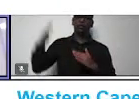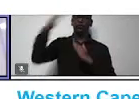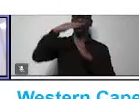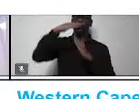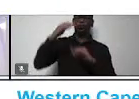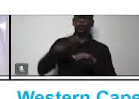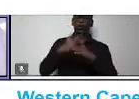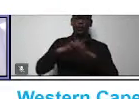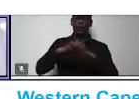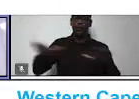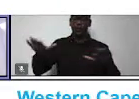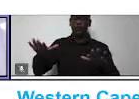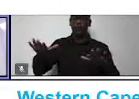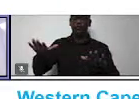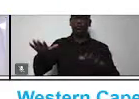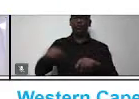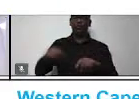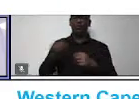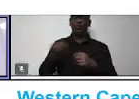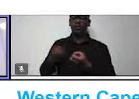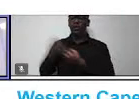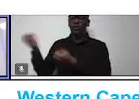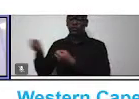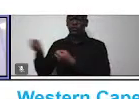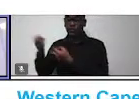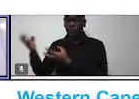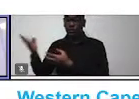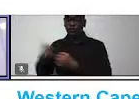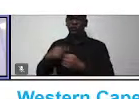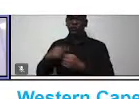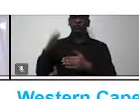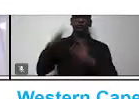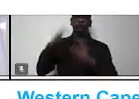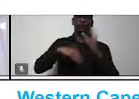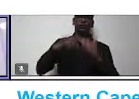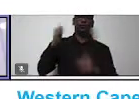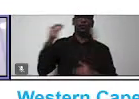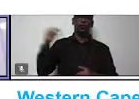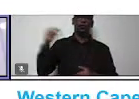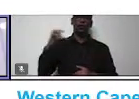AGOA, these five qualify,